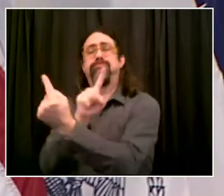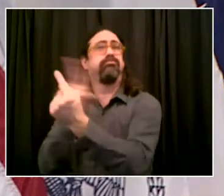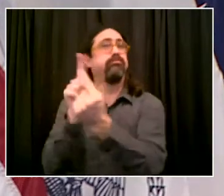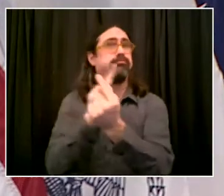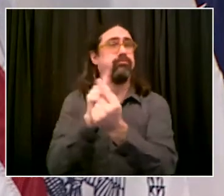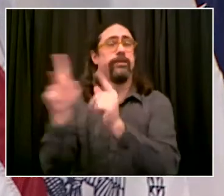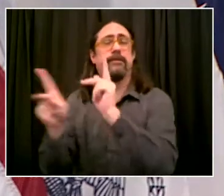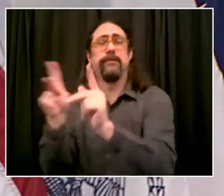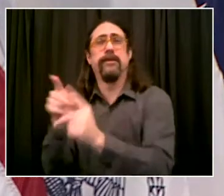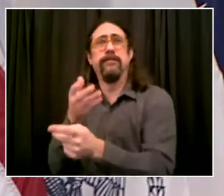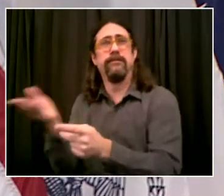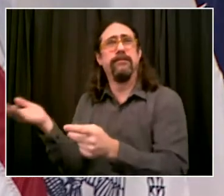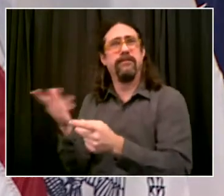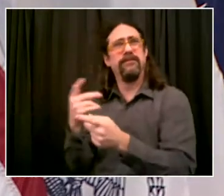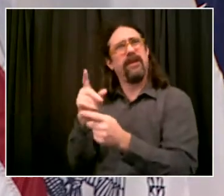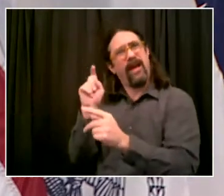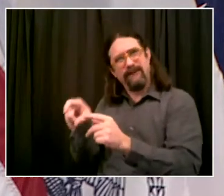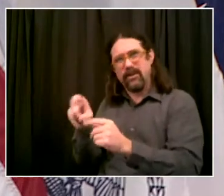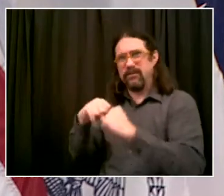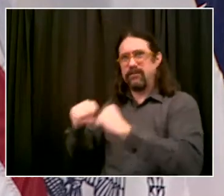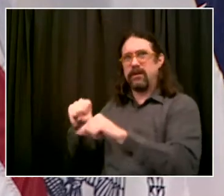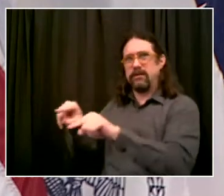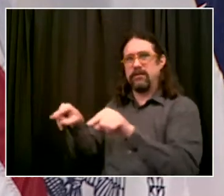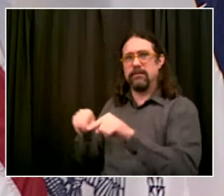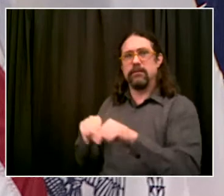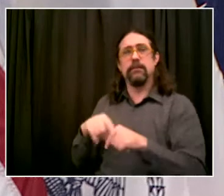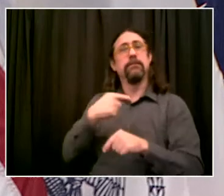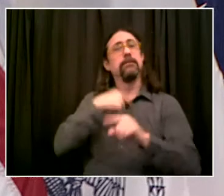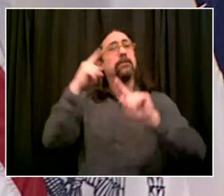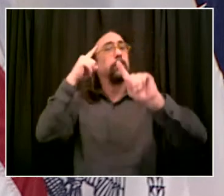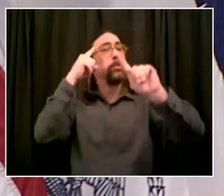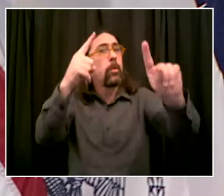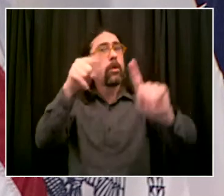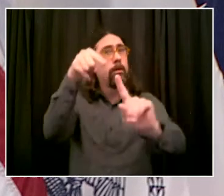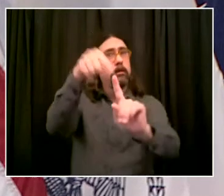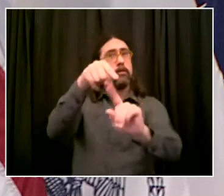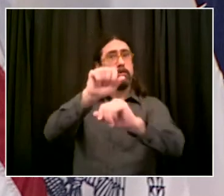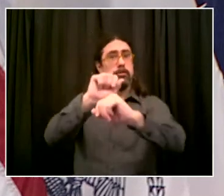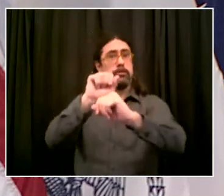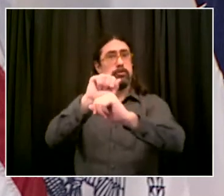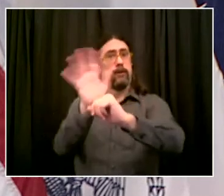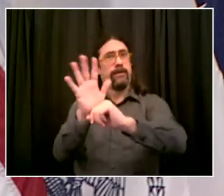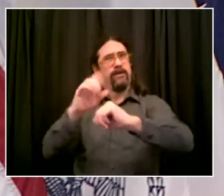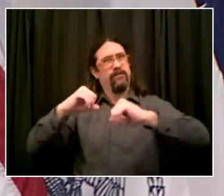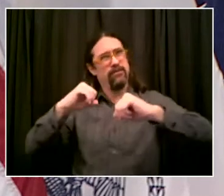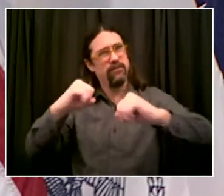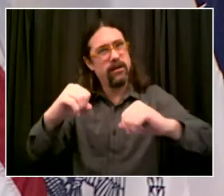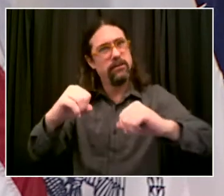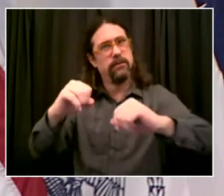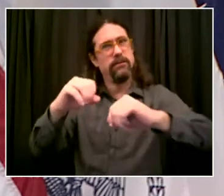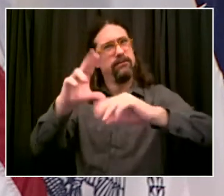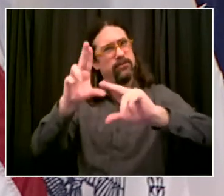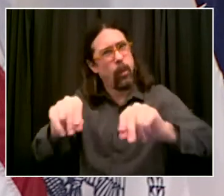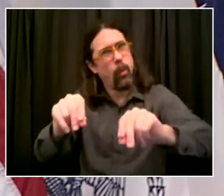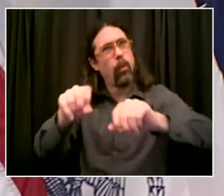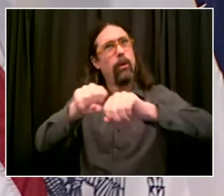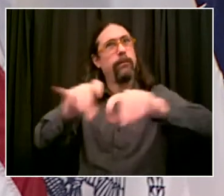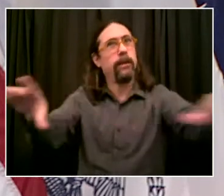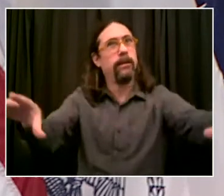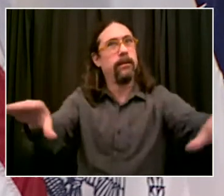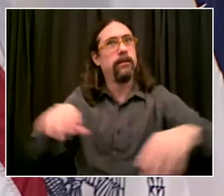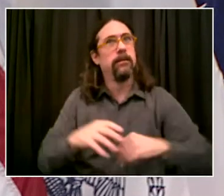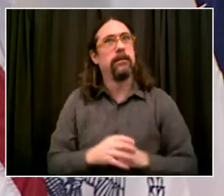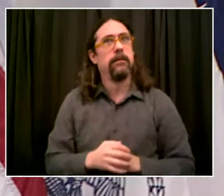eating, drinking, talking, laughing. You know there's vulnerability there. It's been proven time and time again around the world.